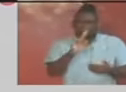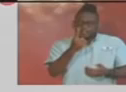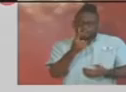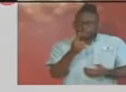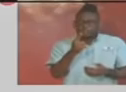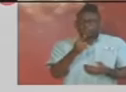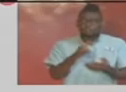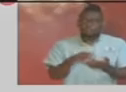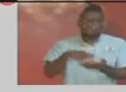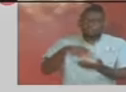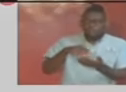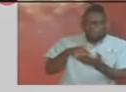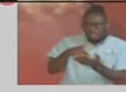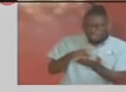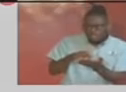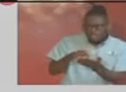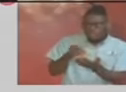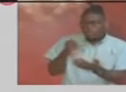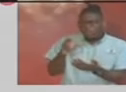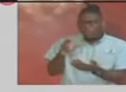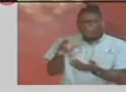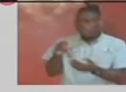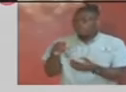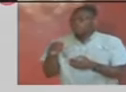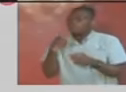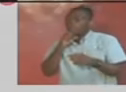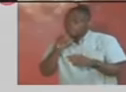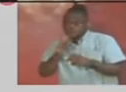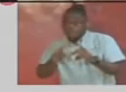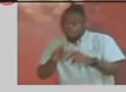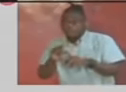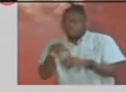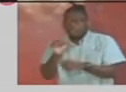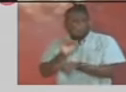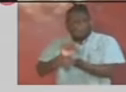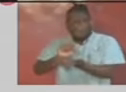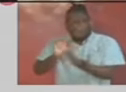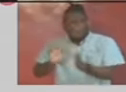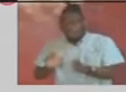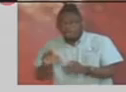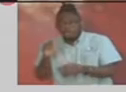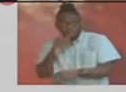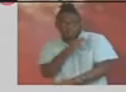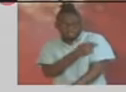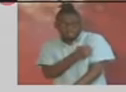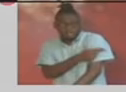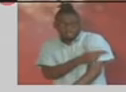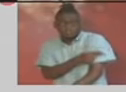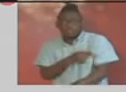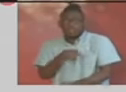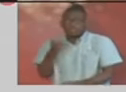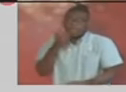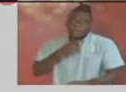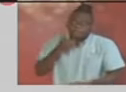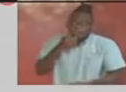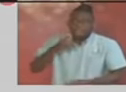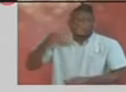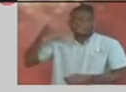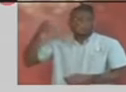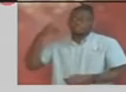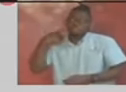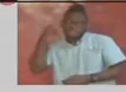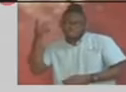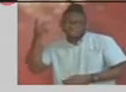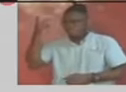as we can, and those are the healthcare workers, the persons over 60, and those with NCDs. So that entire group, we need to protect them very quickly